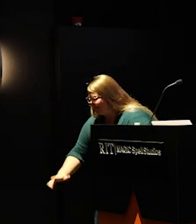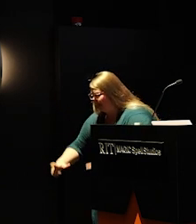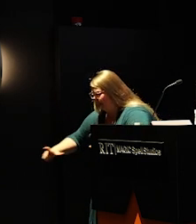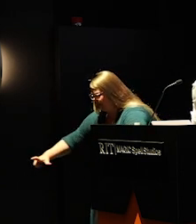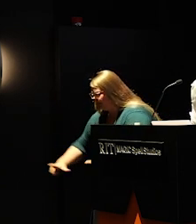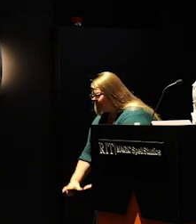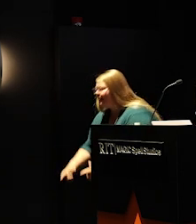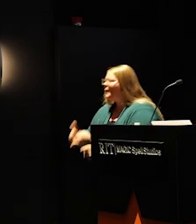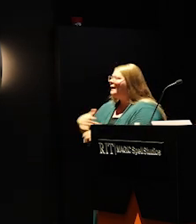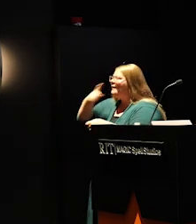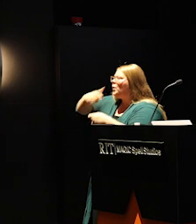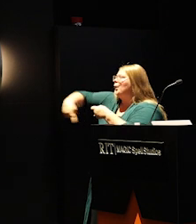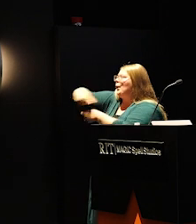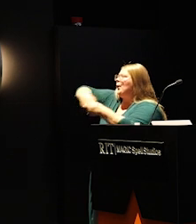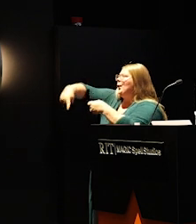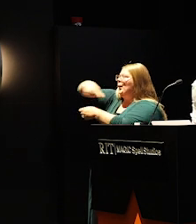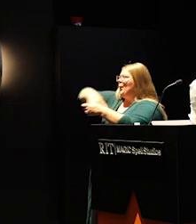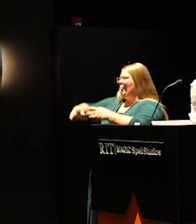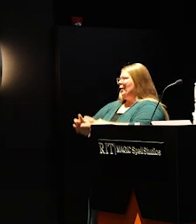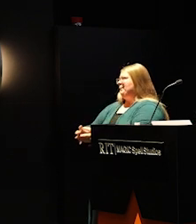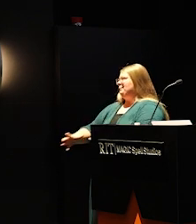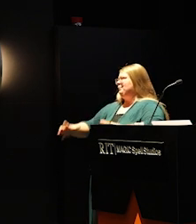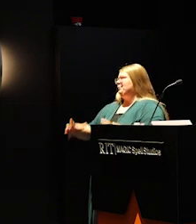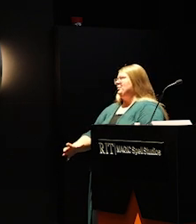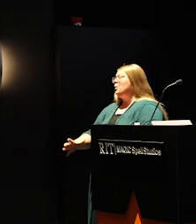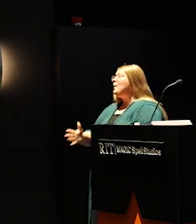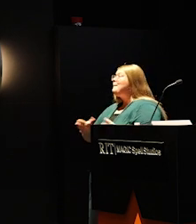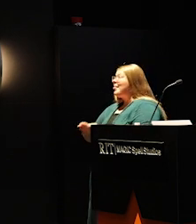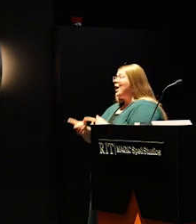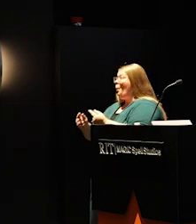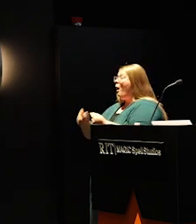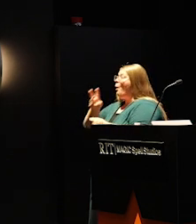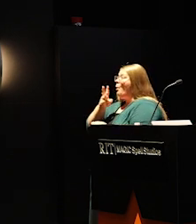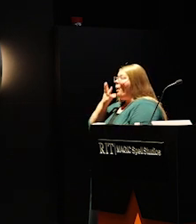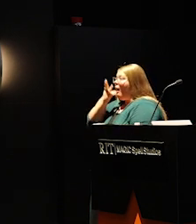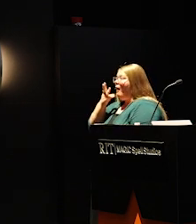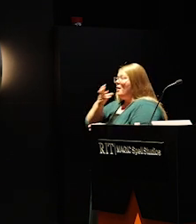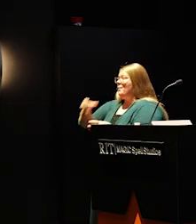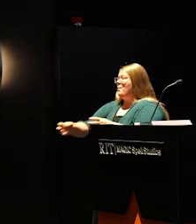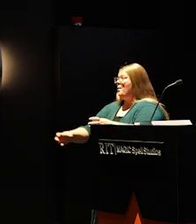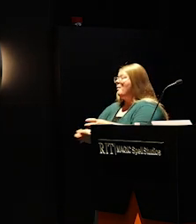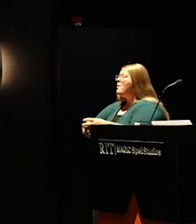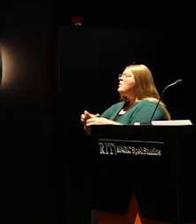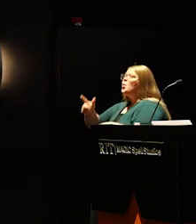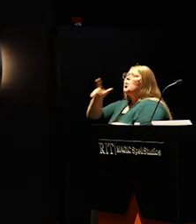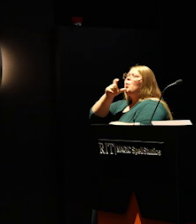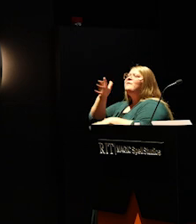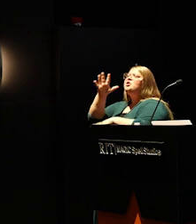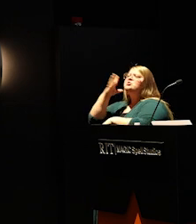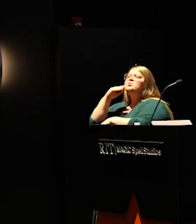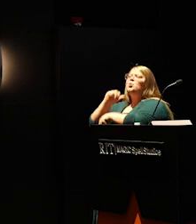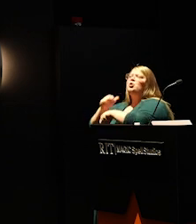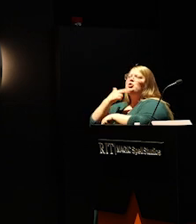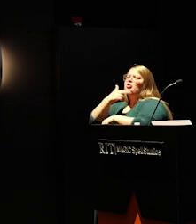3 feet in diameter. And then we were going to serve wine bottles on it. But who's worked in a restaurant here? A couple of